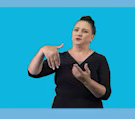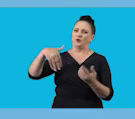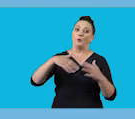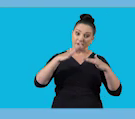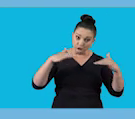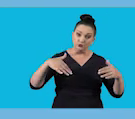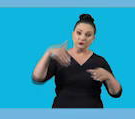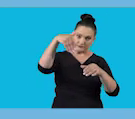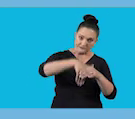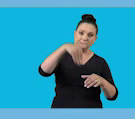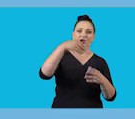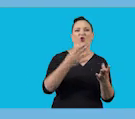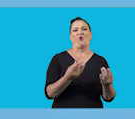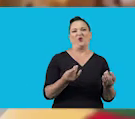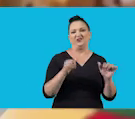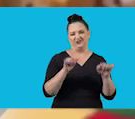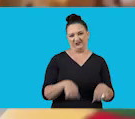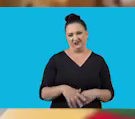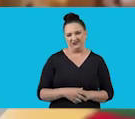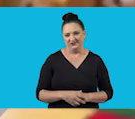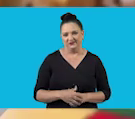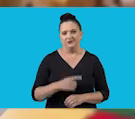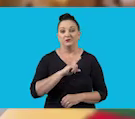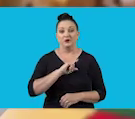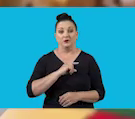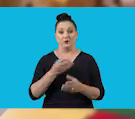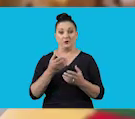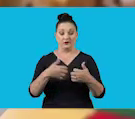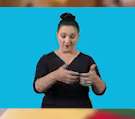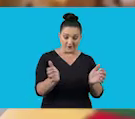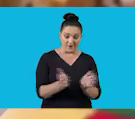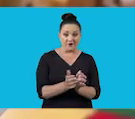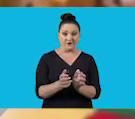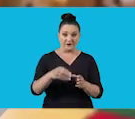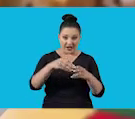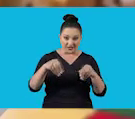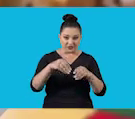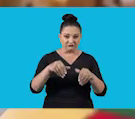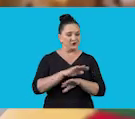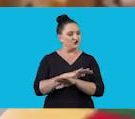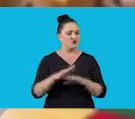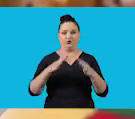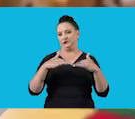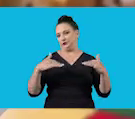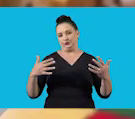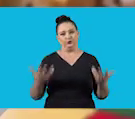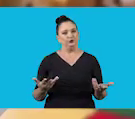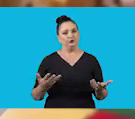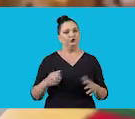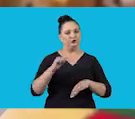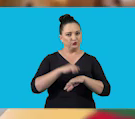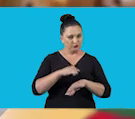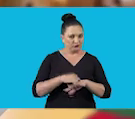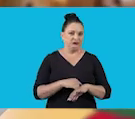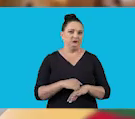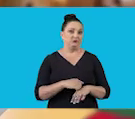wet your fingers. So that's why powder and the cake flour, more specifically, it is not a liquid, but it is a solid.